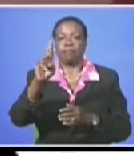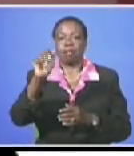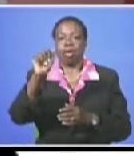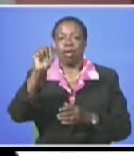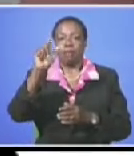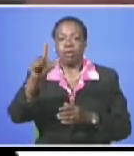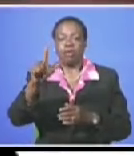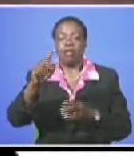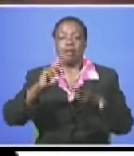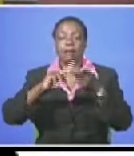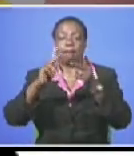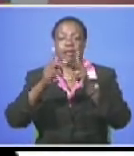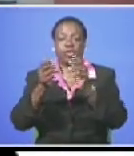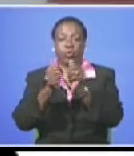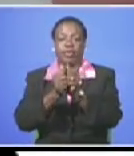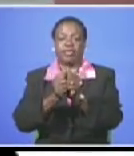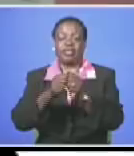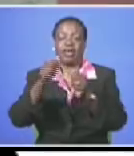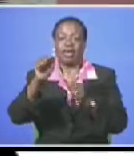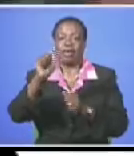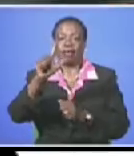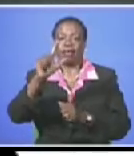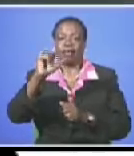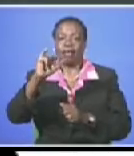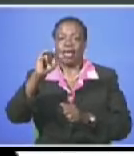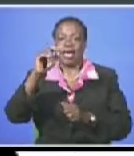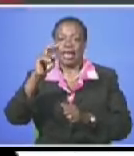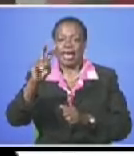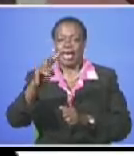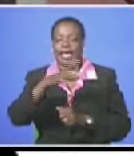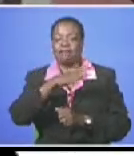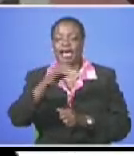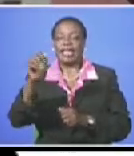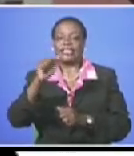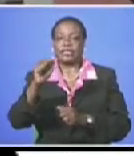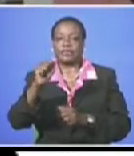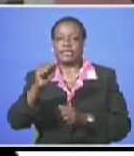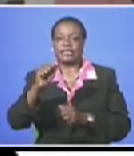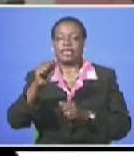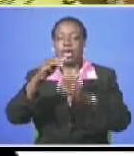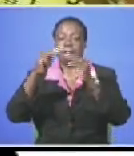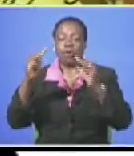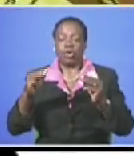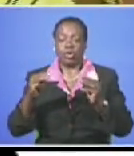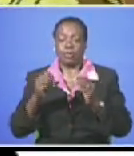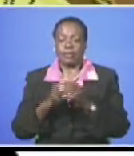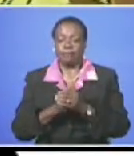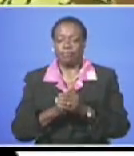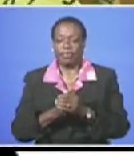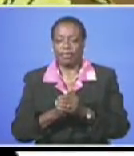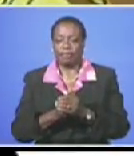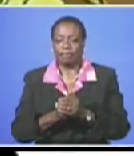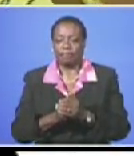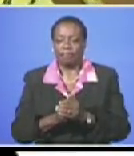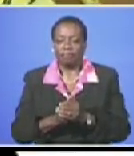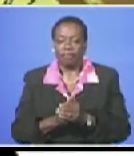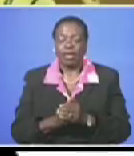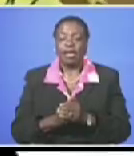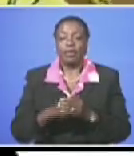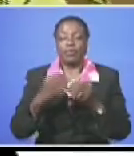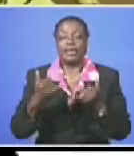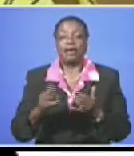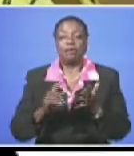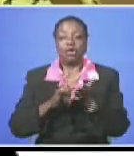partnering with the National Museum of the Bahamas and the Antiquities, Monuments and Museums Act. The NAGB is already launching a